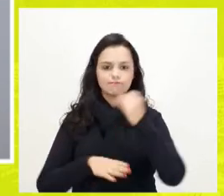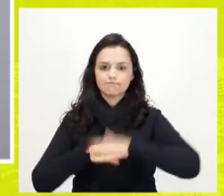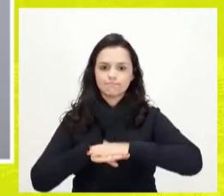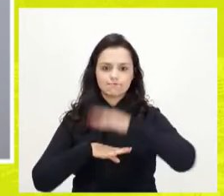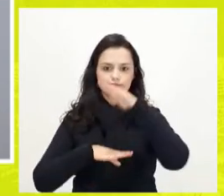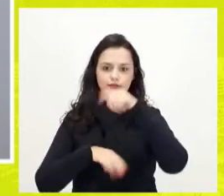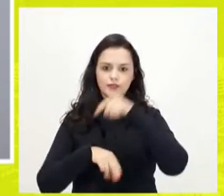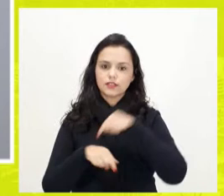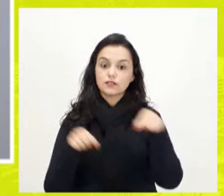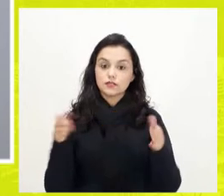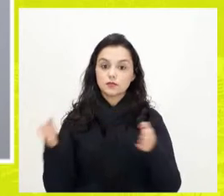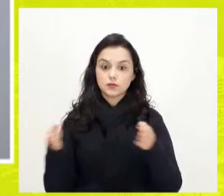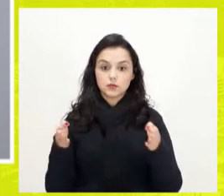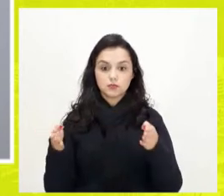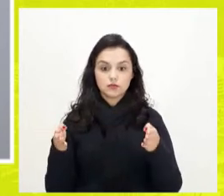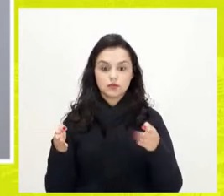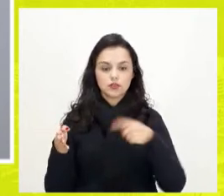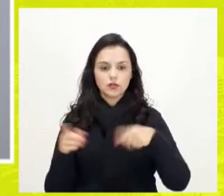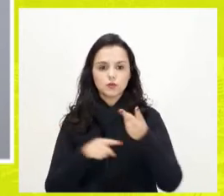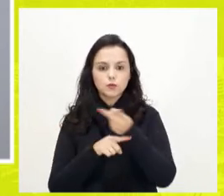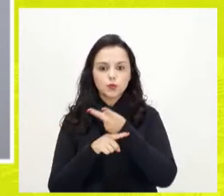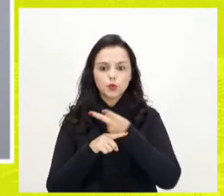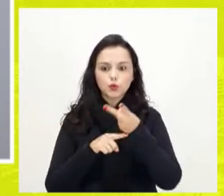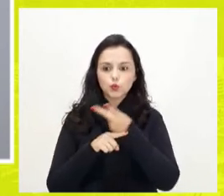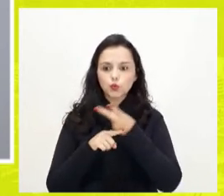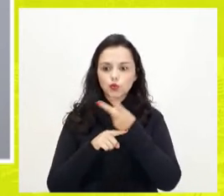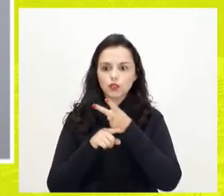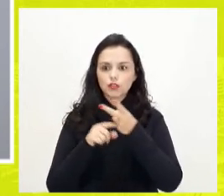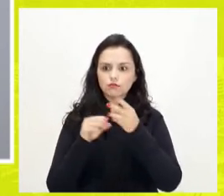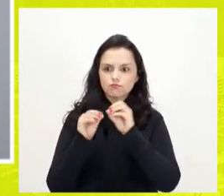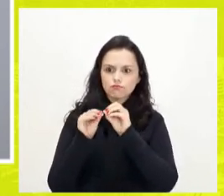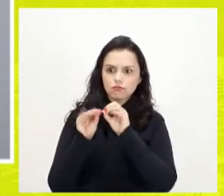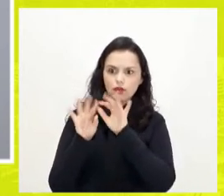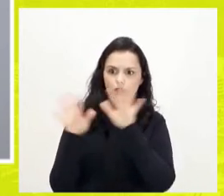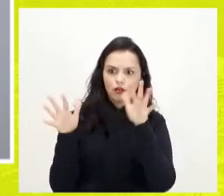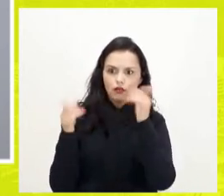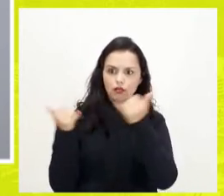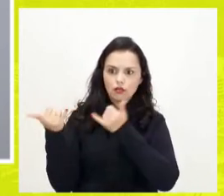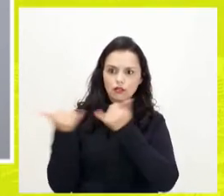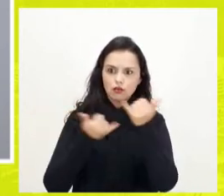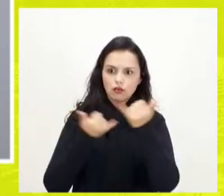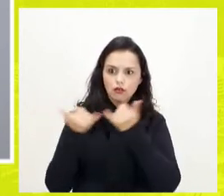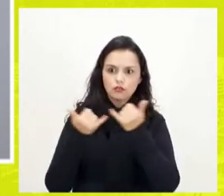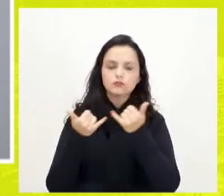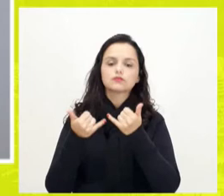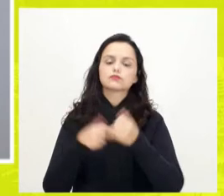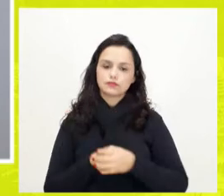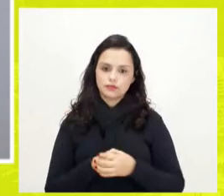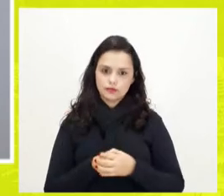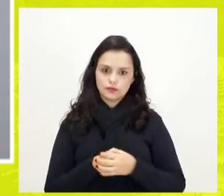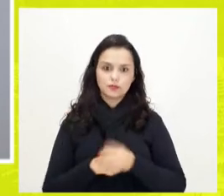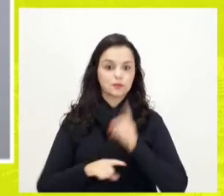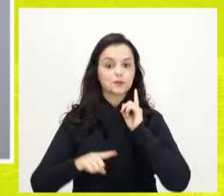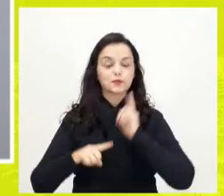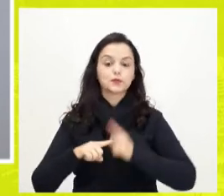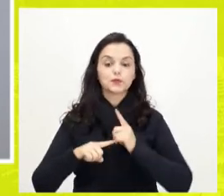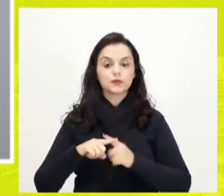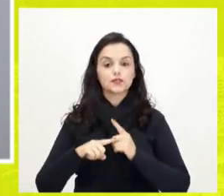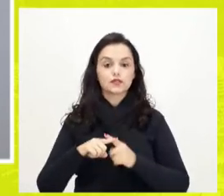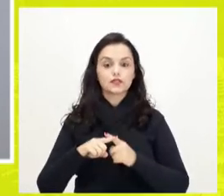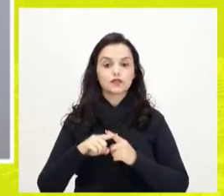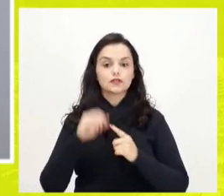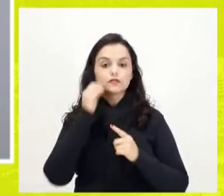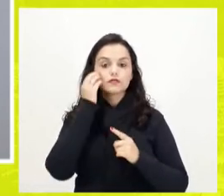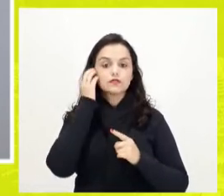most important one is for us to really look for clear data about this